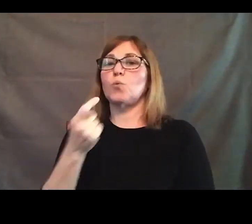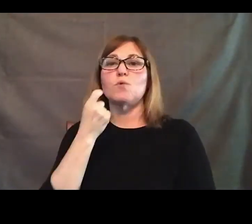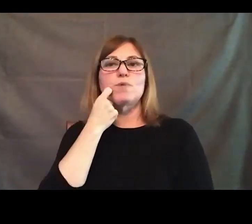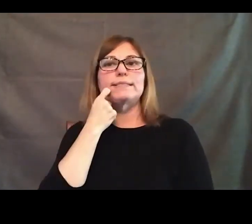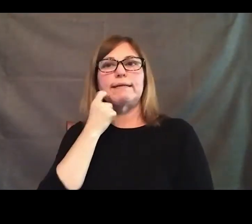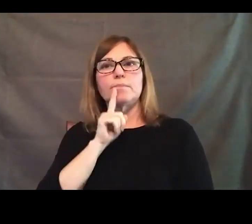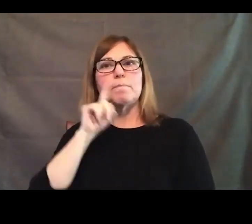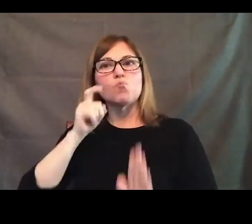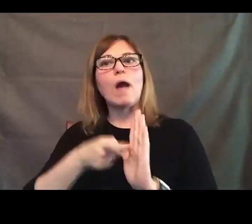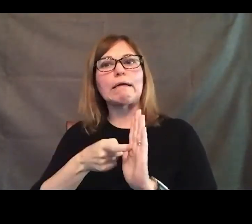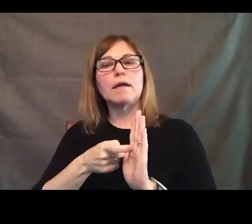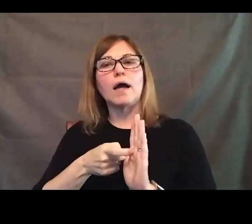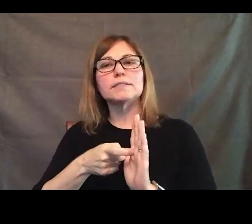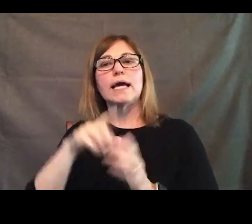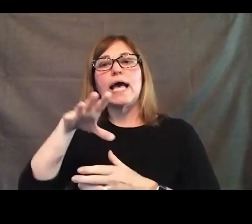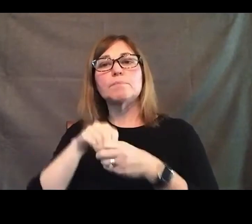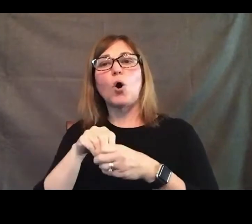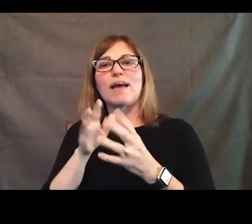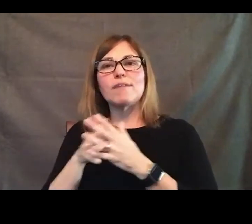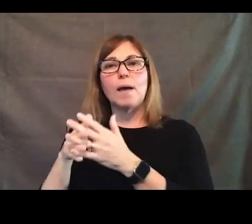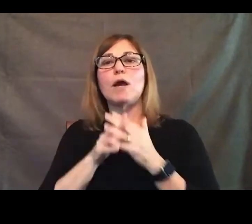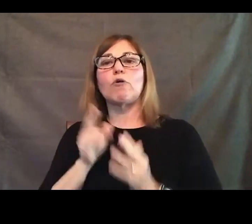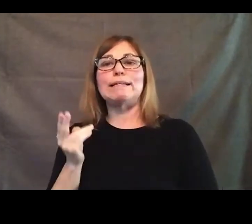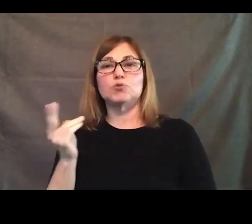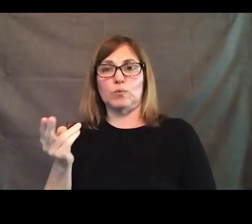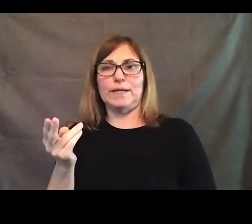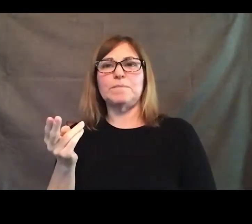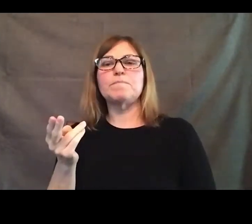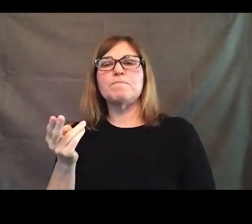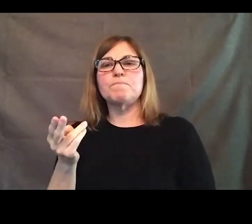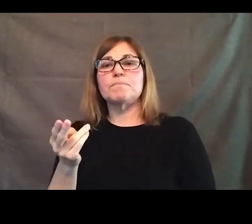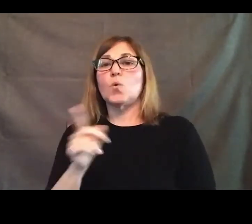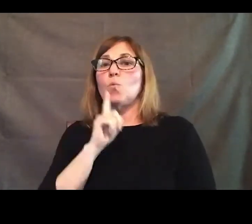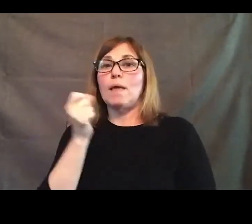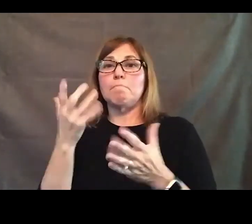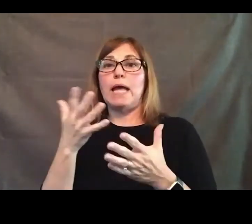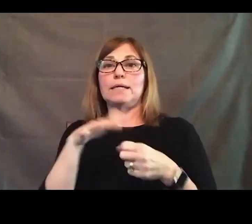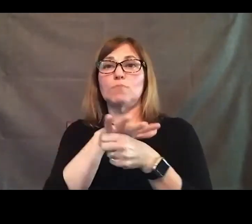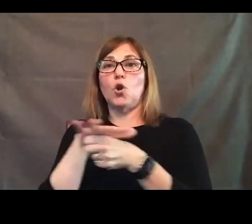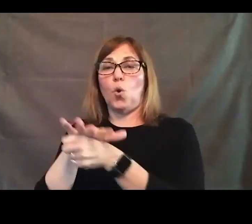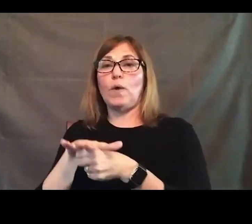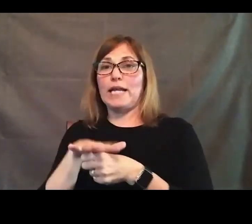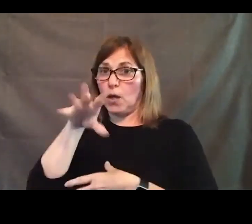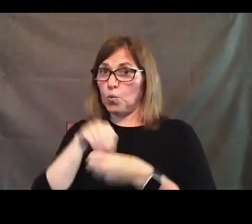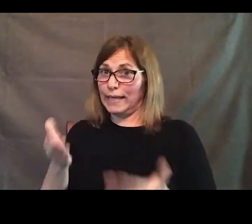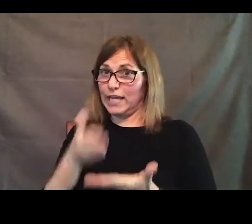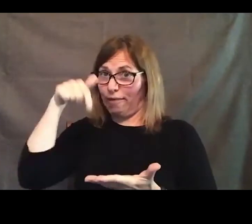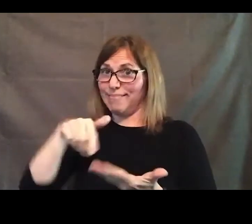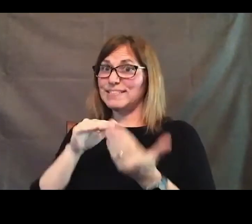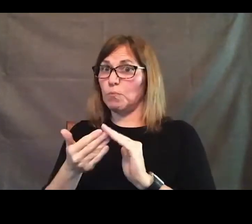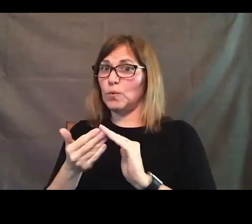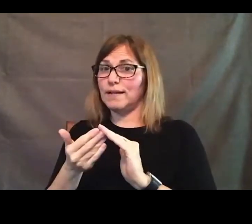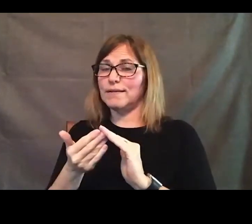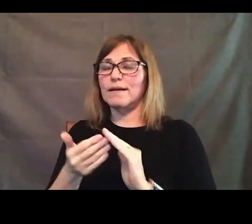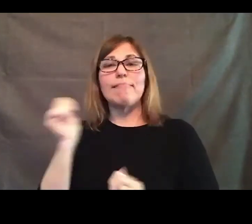as part of the American history. In many locations, including here in our community, the